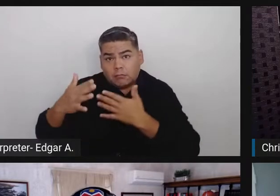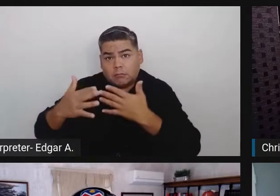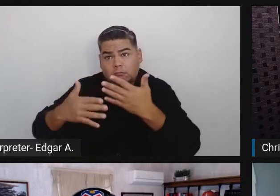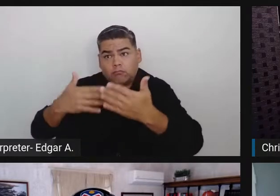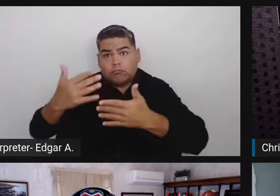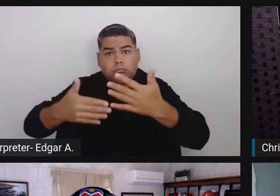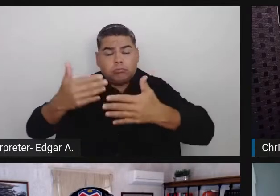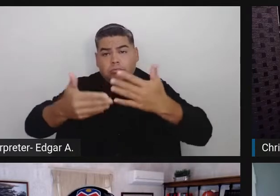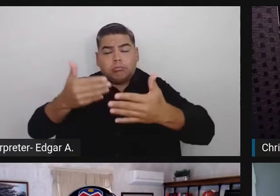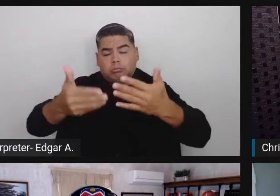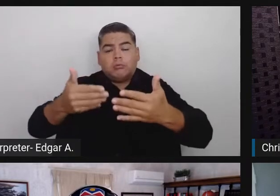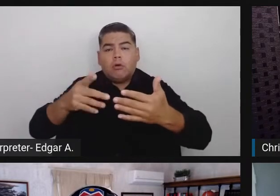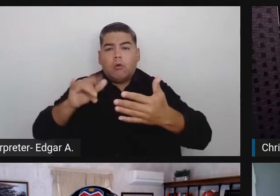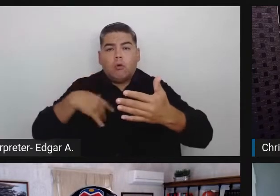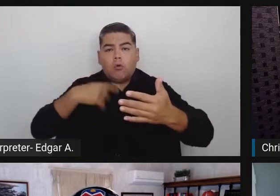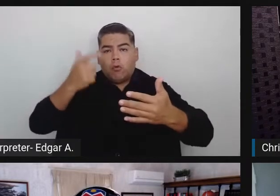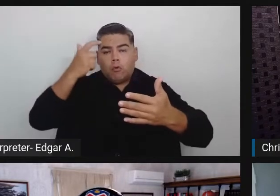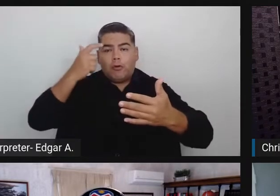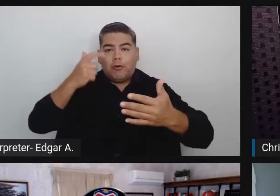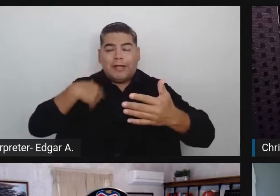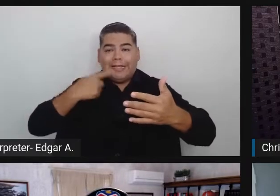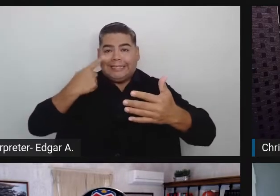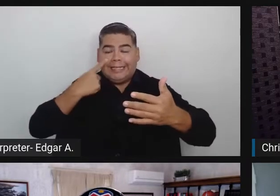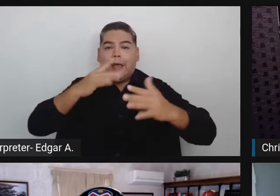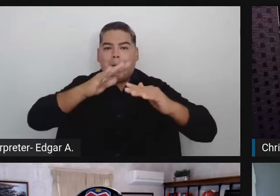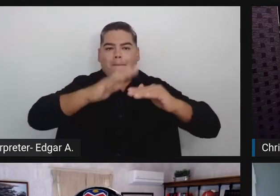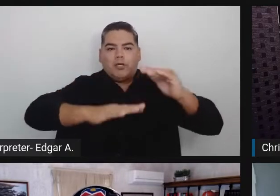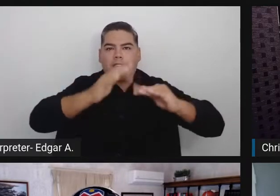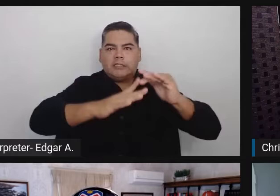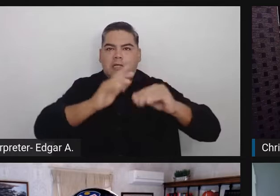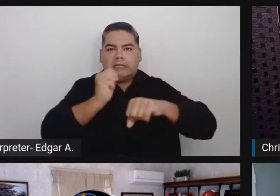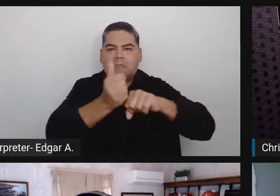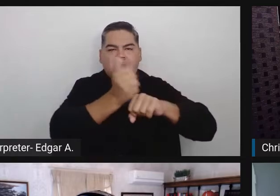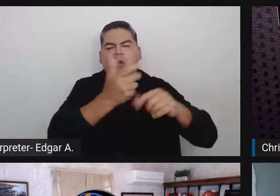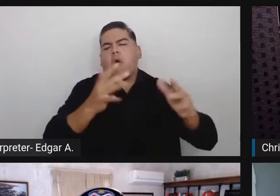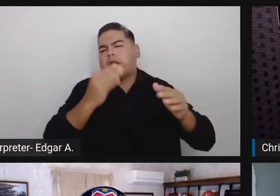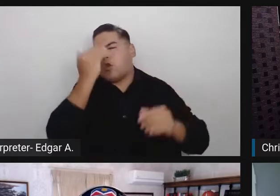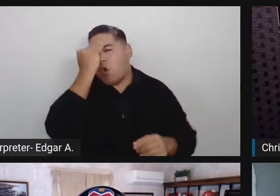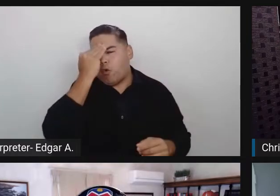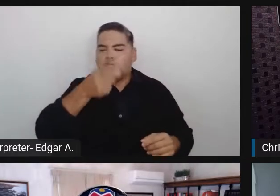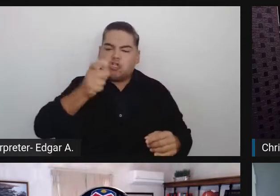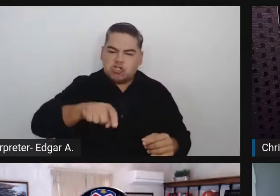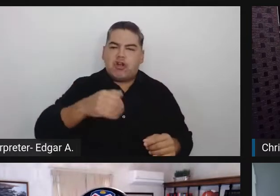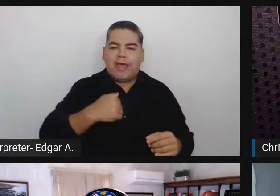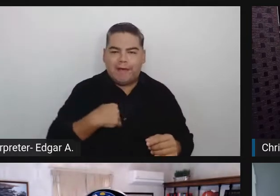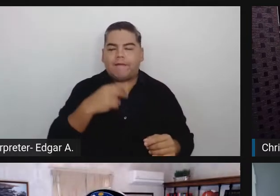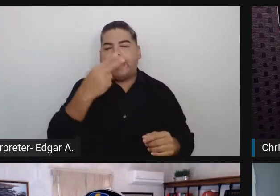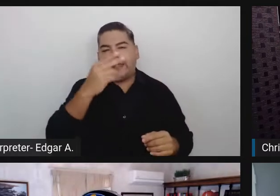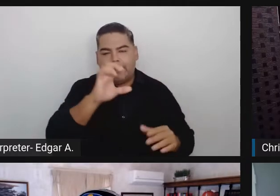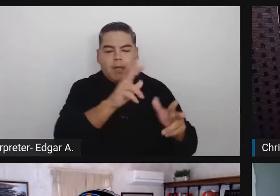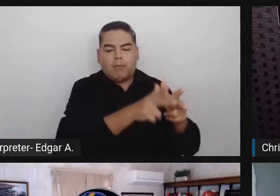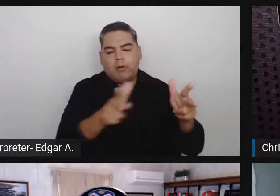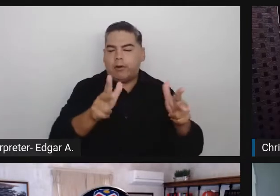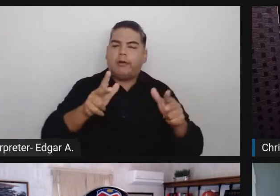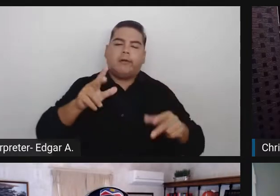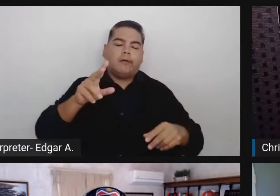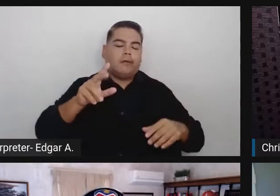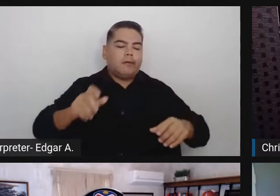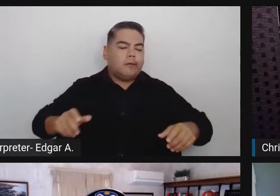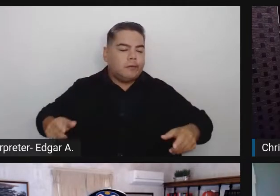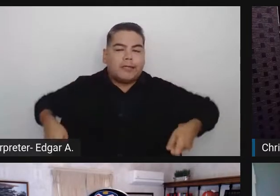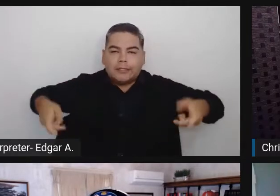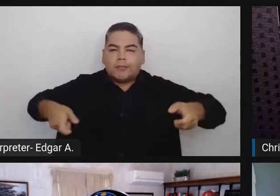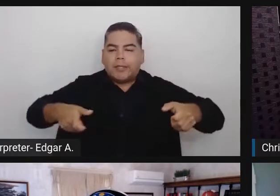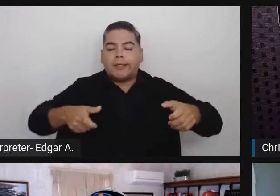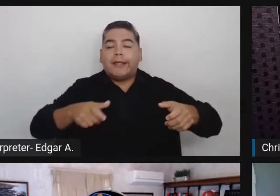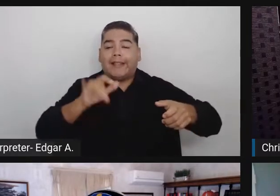just make that same we'll all have that same basic, like, upfront understanding for websites, but we're not there yet,